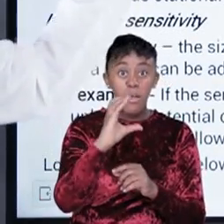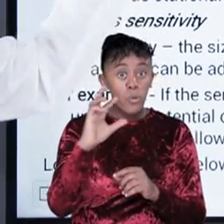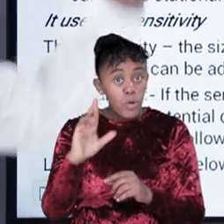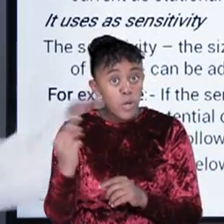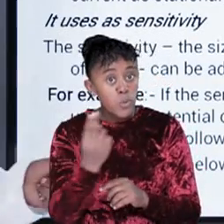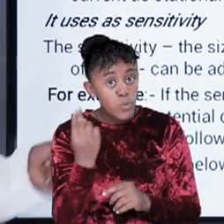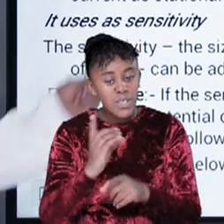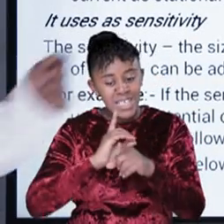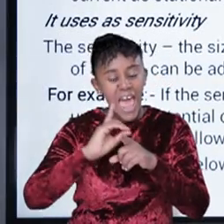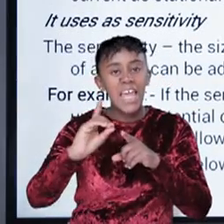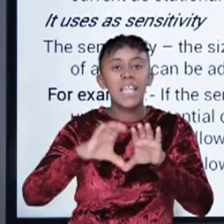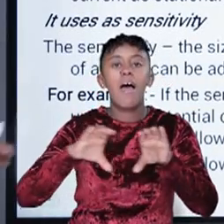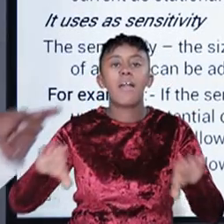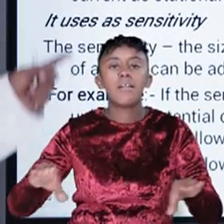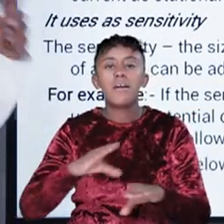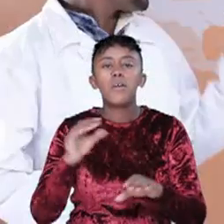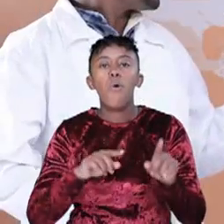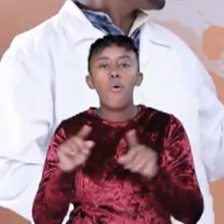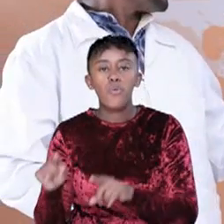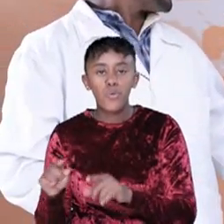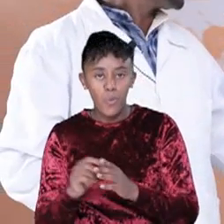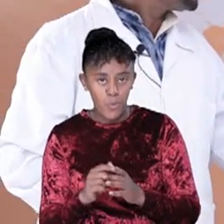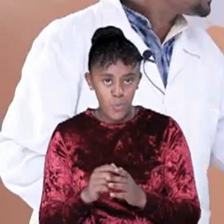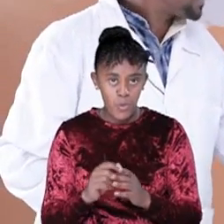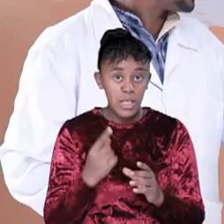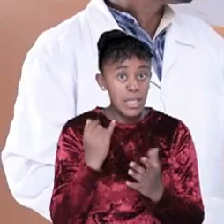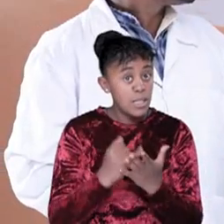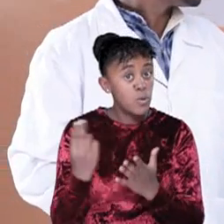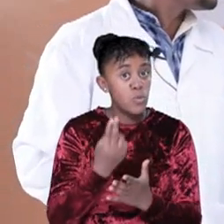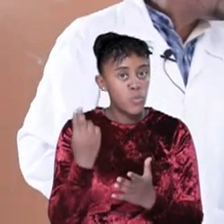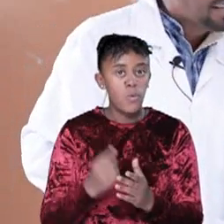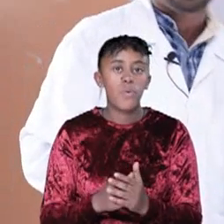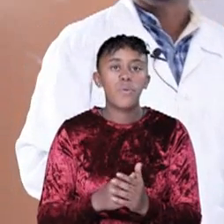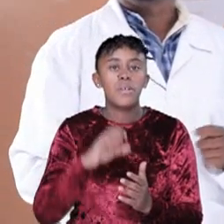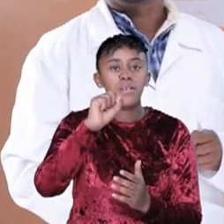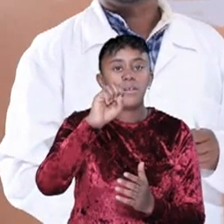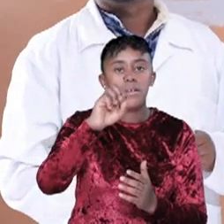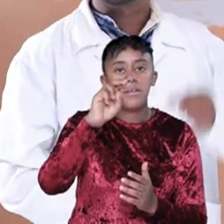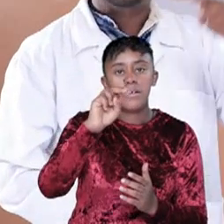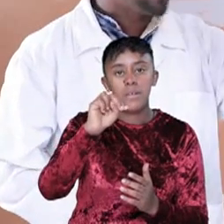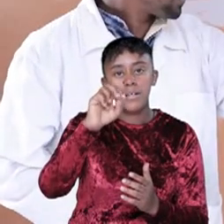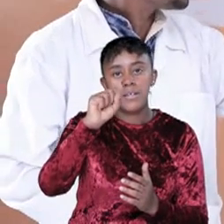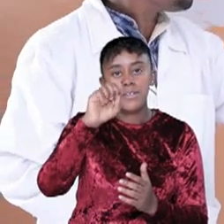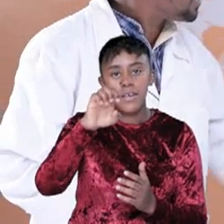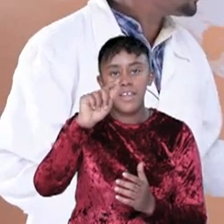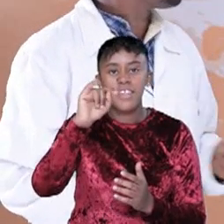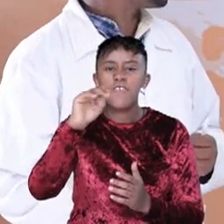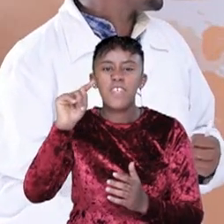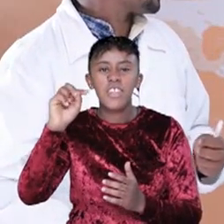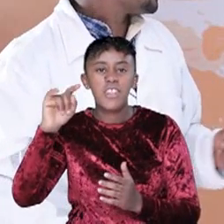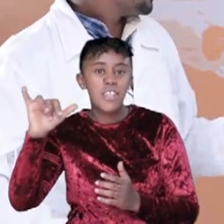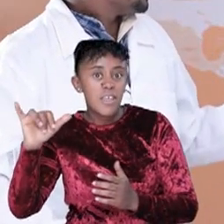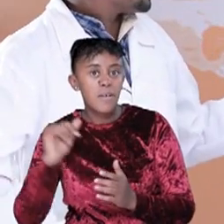ray used as direct current. And also, it uses as sensitivity. This is other function